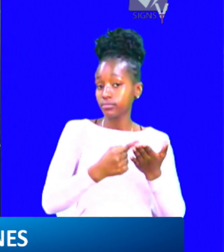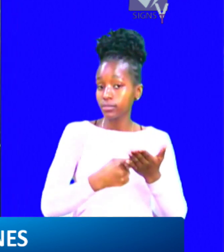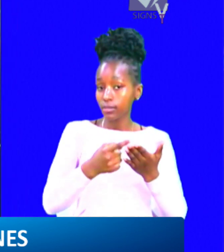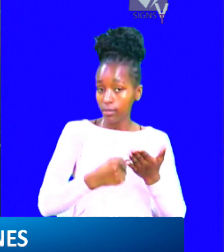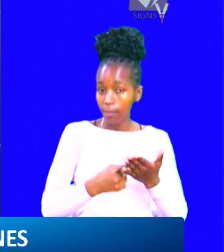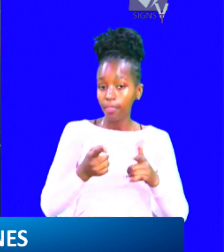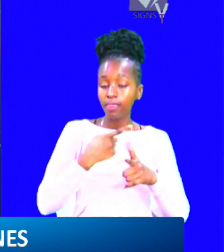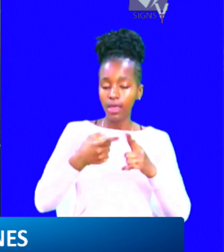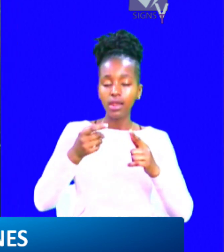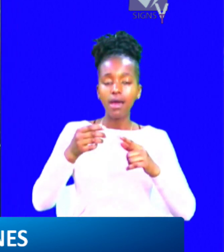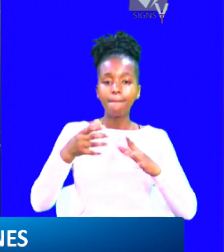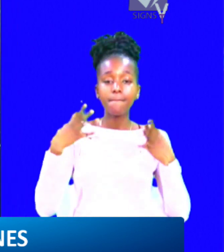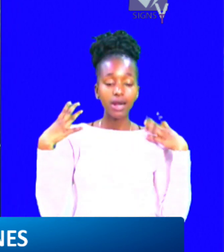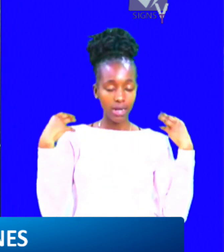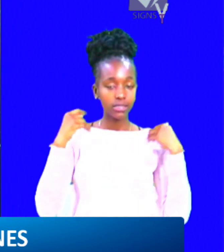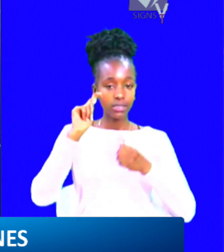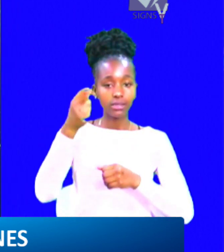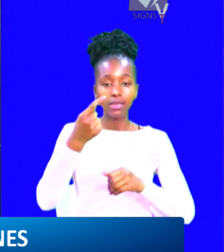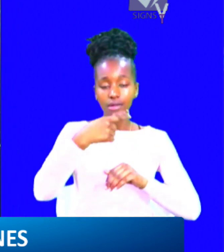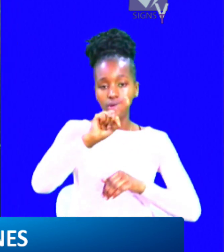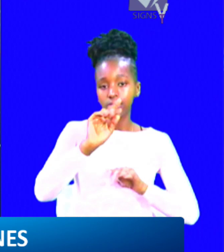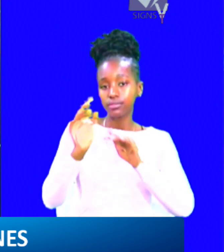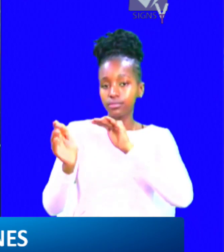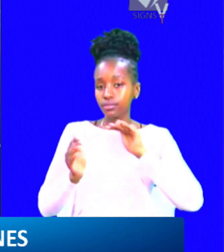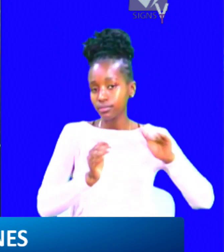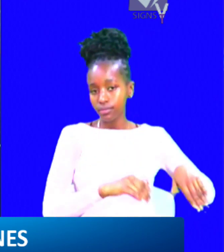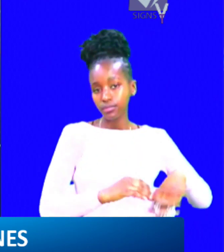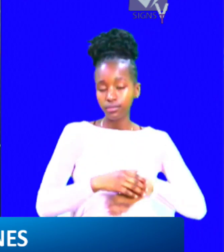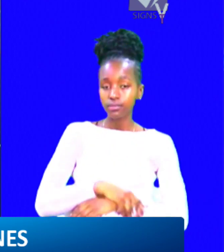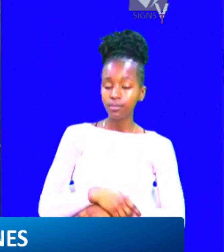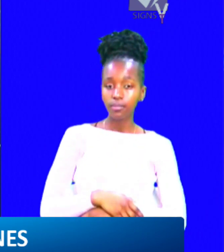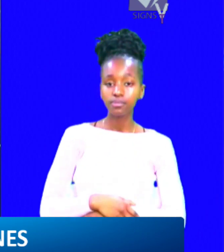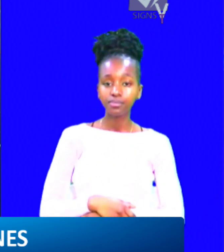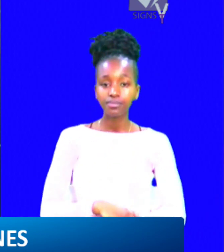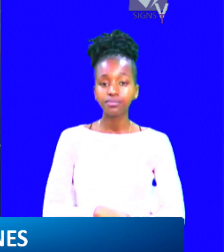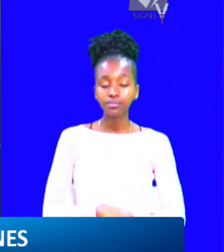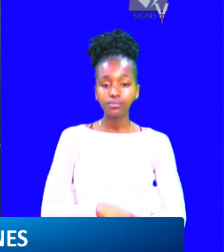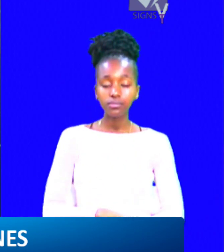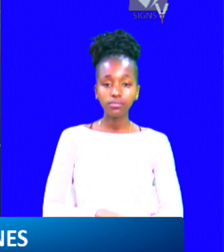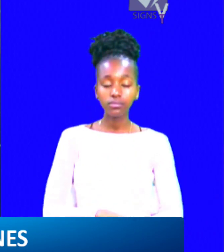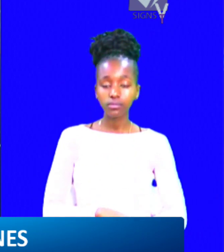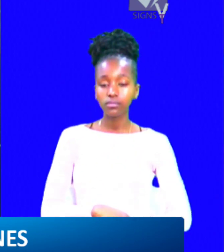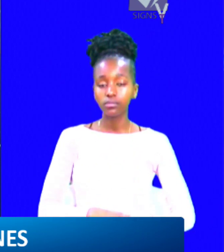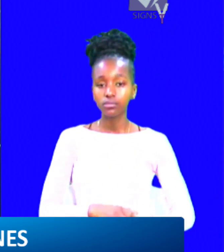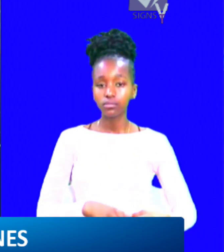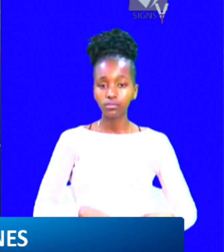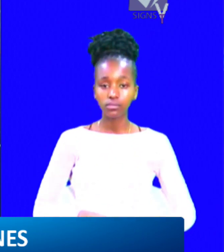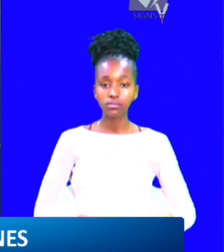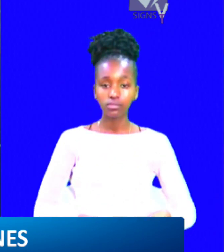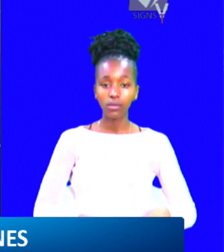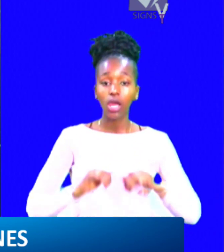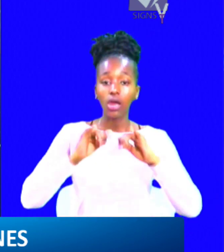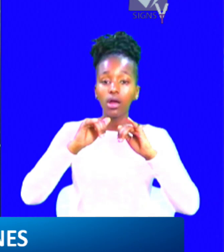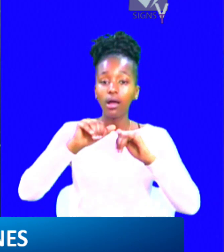necessary. And away from the House, and now to the news that are making headlines